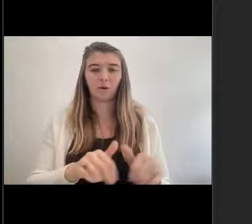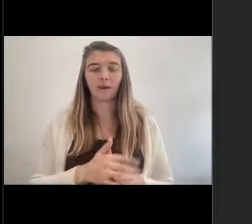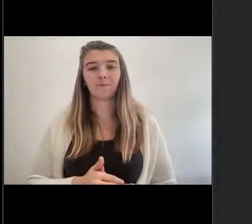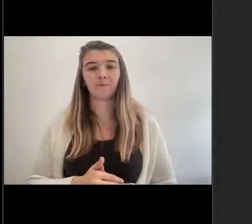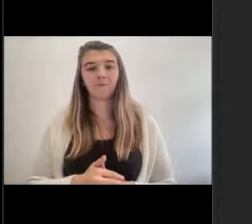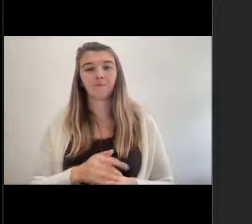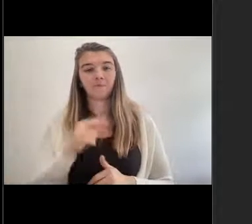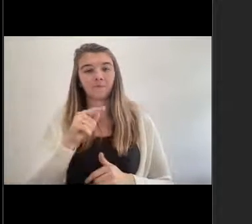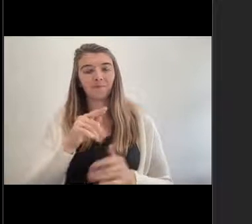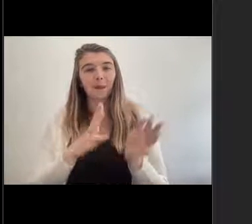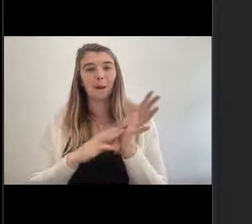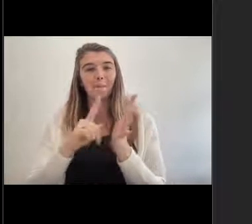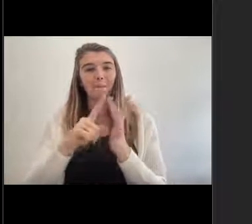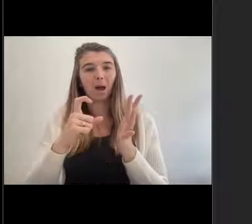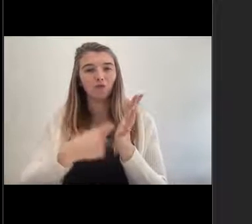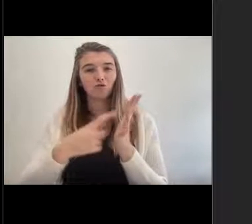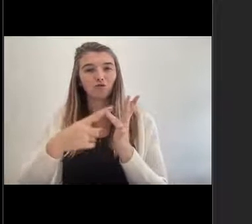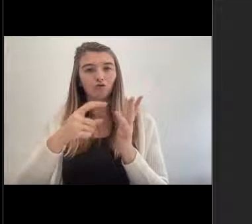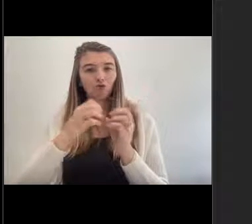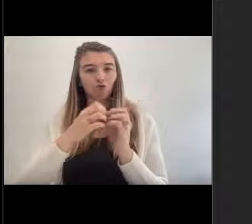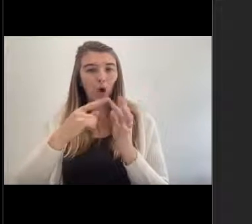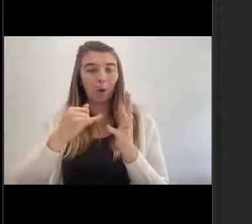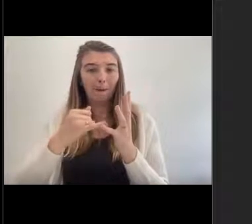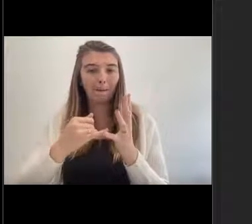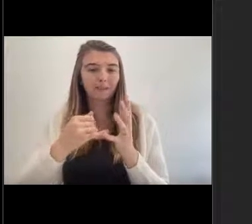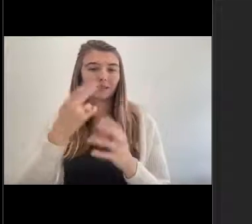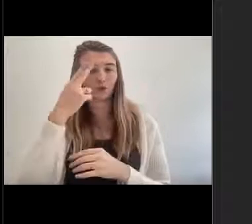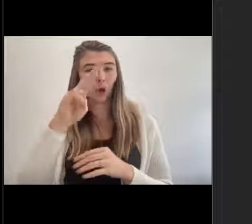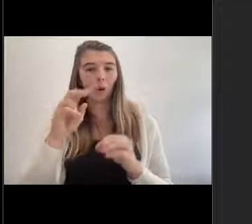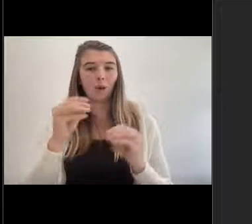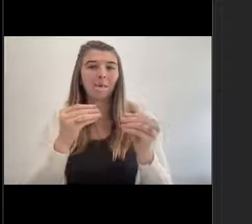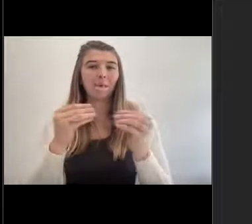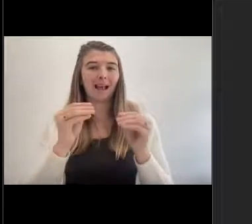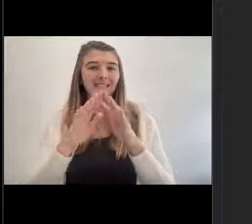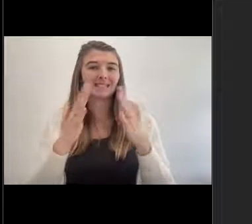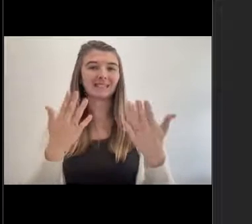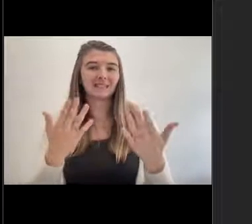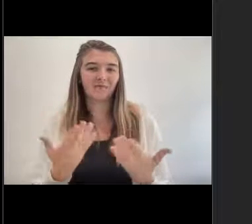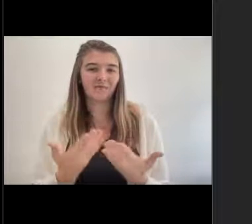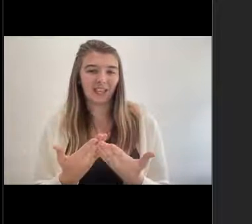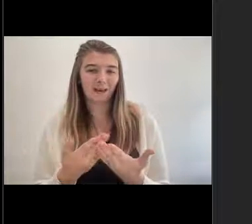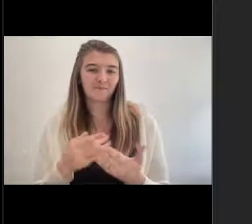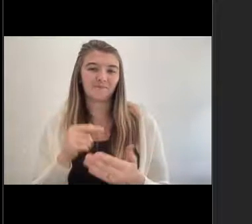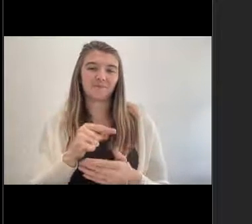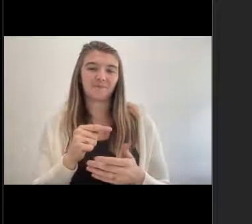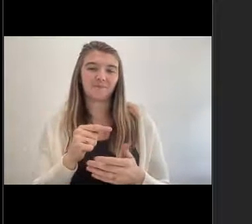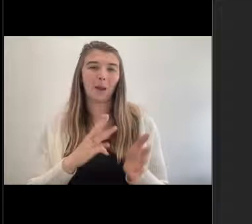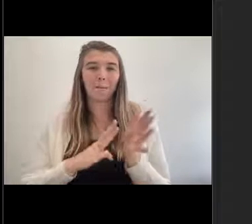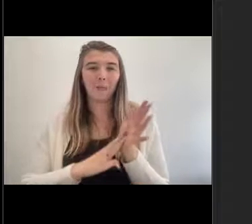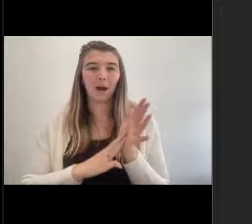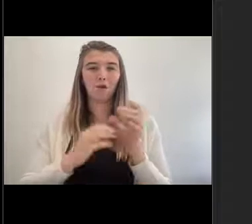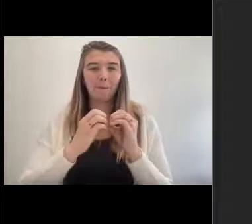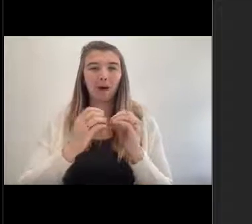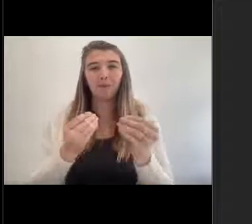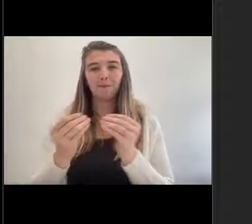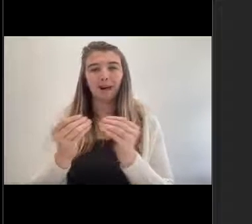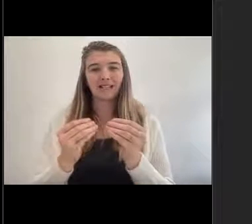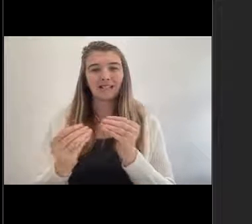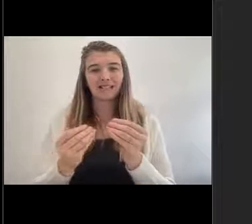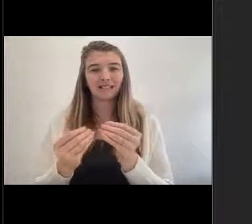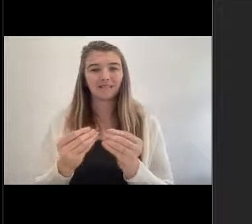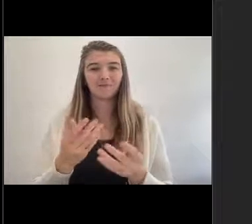often distinct group of microbes that are known as the plastosphere, a microbiome for plastics, if you will. So this biofilm